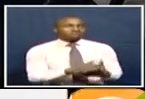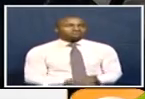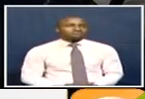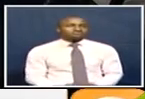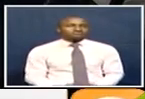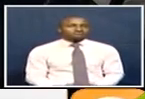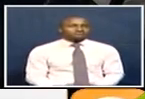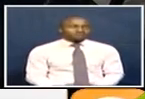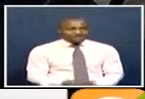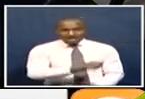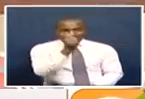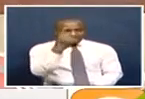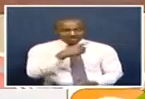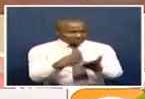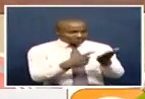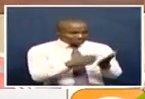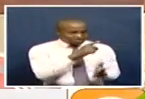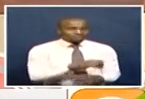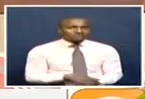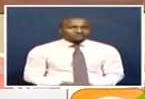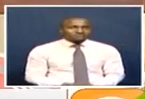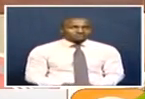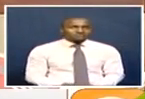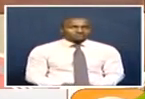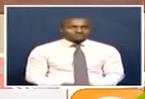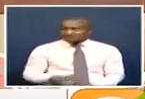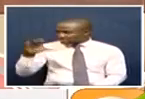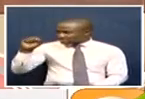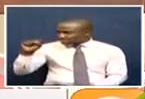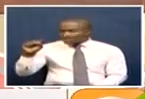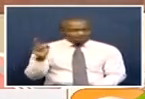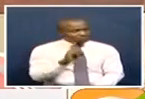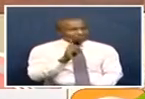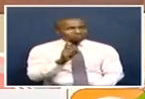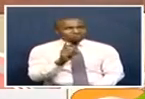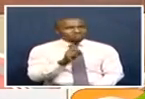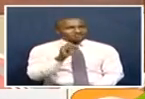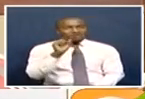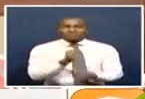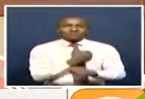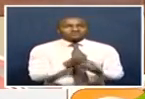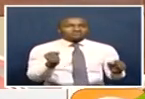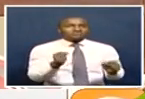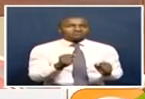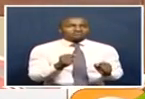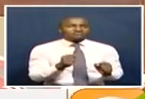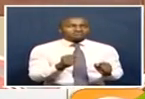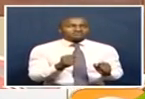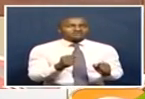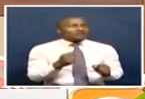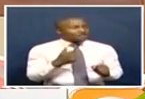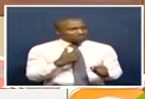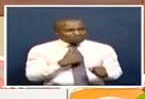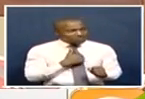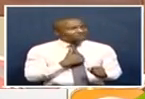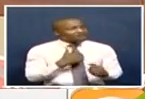That is for another day, my friend. Yeah. But you wouldn't take CS? No, I can't. Would you take running because mate? You see, the respect I earn